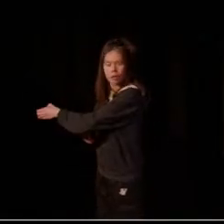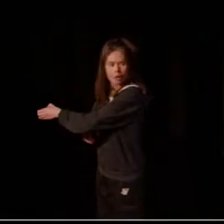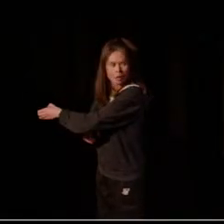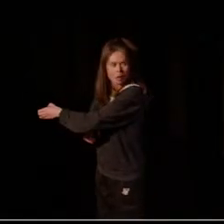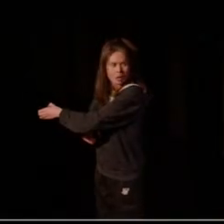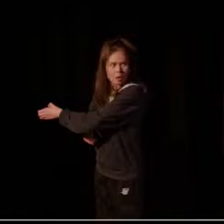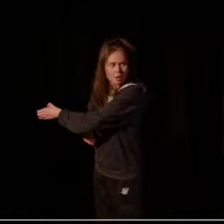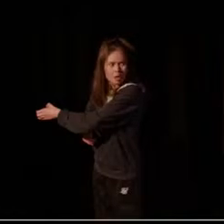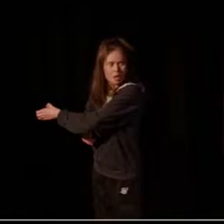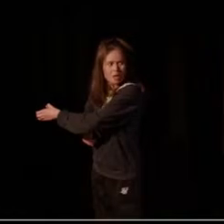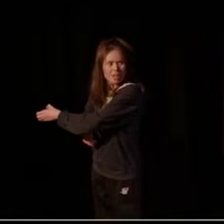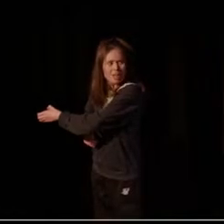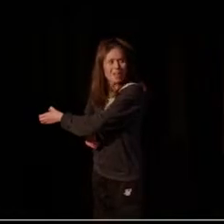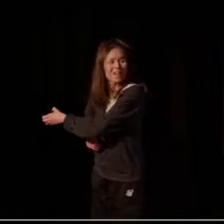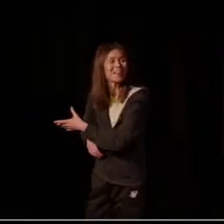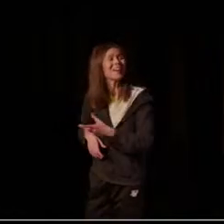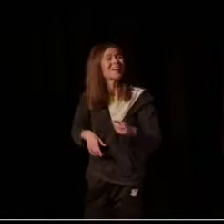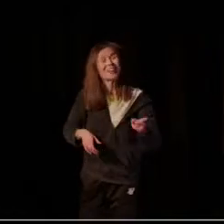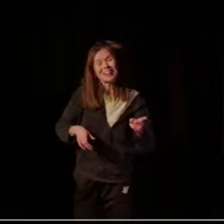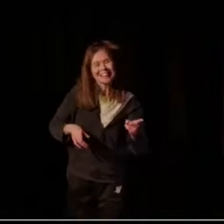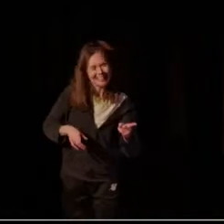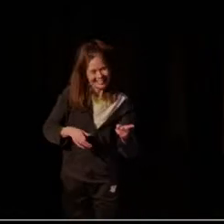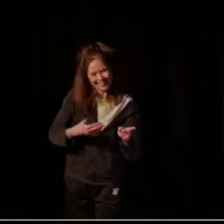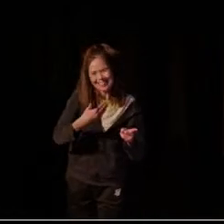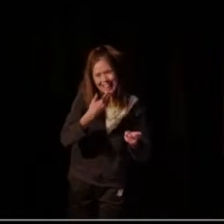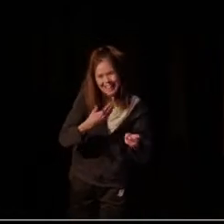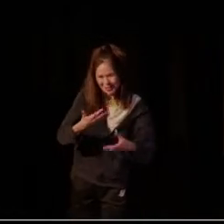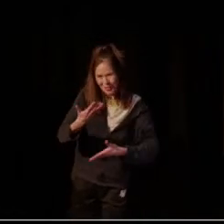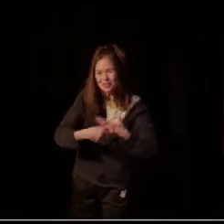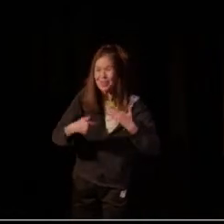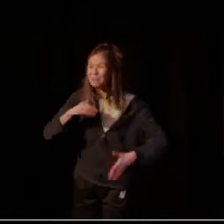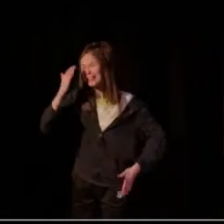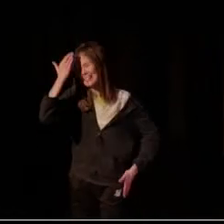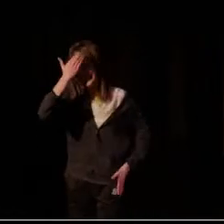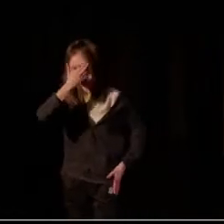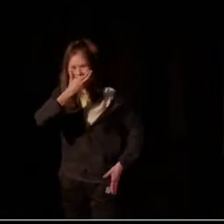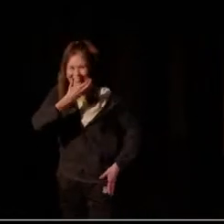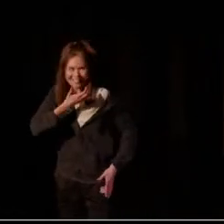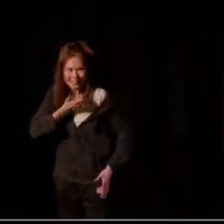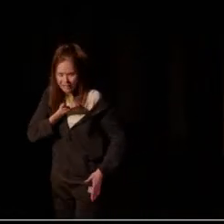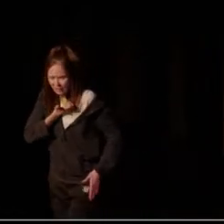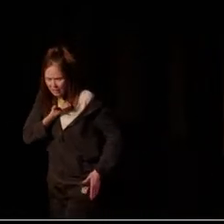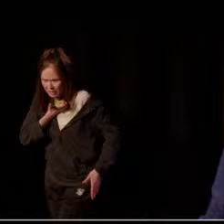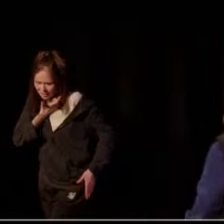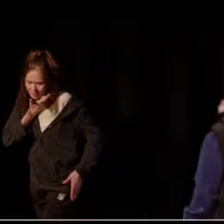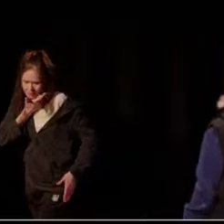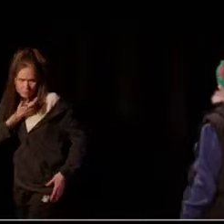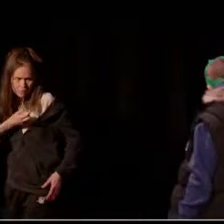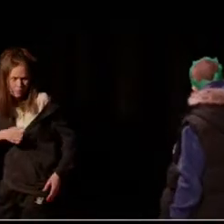And I will seem friendly, as you have advised.